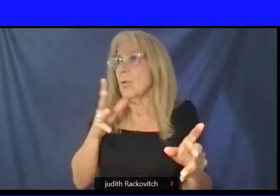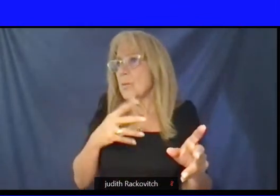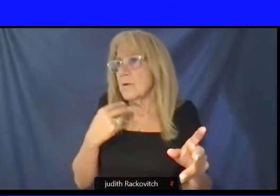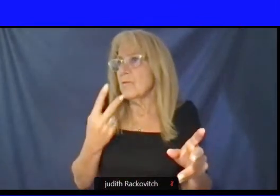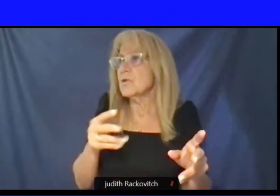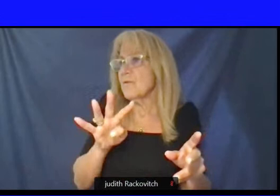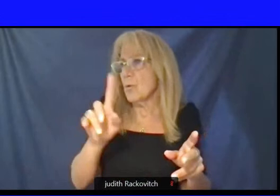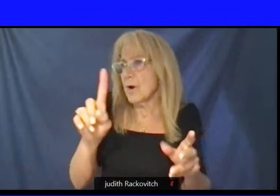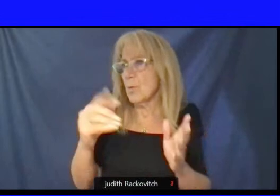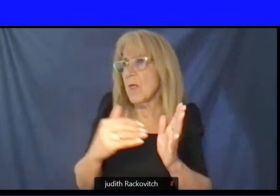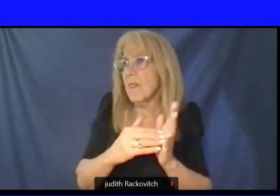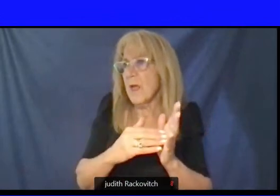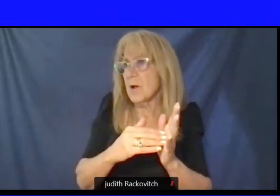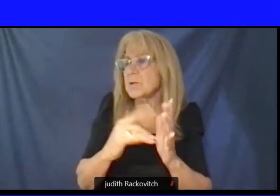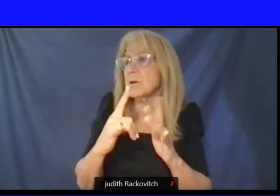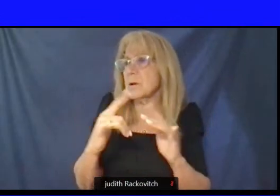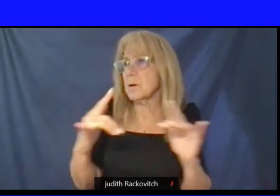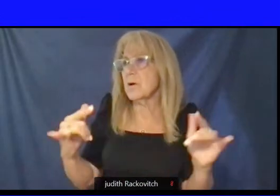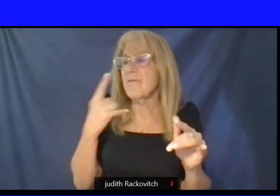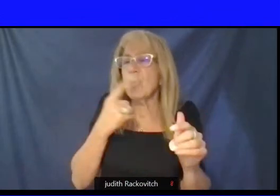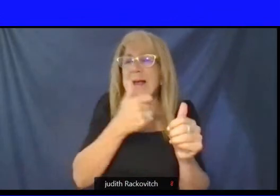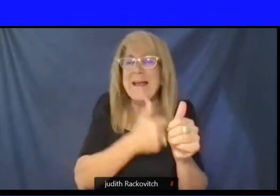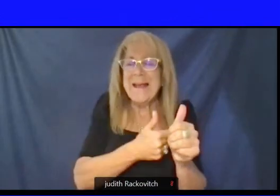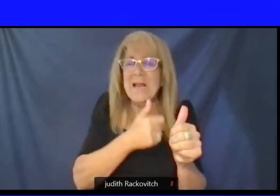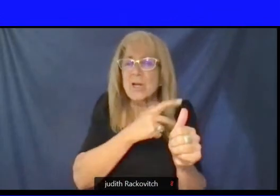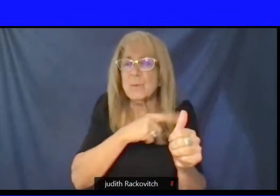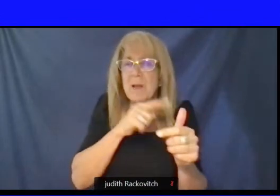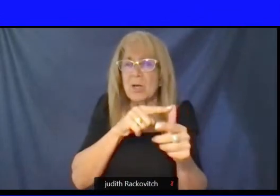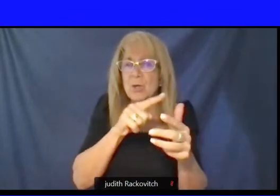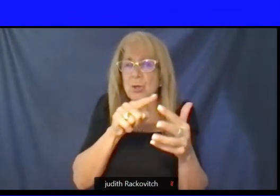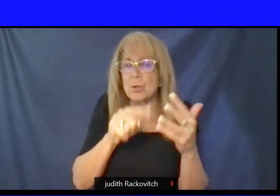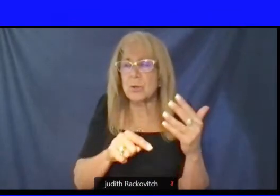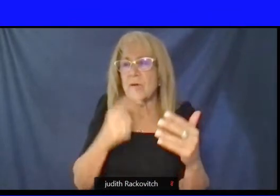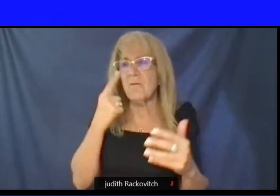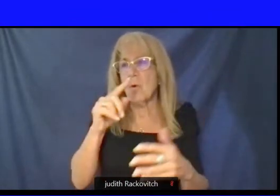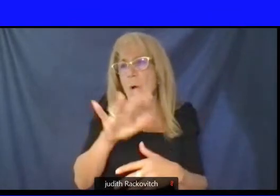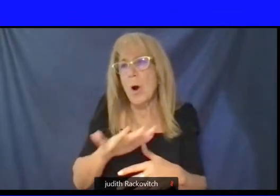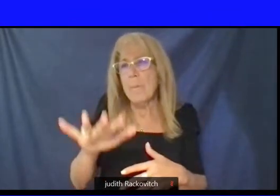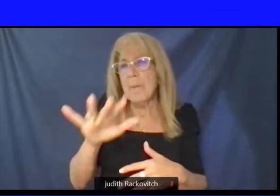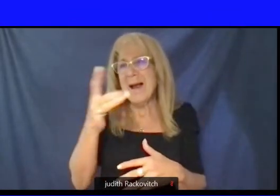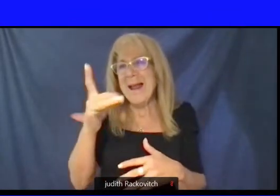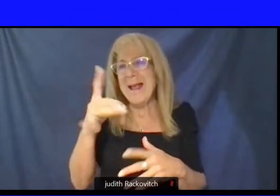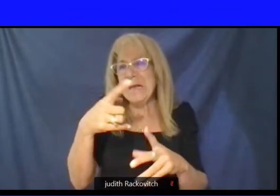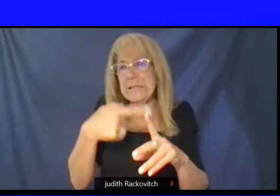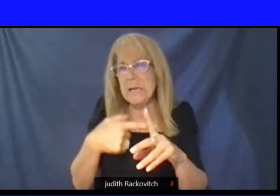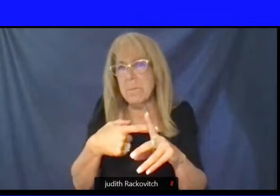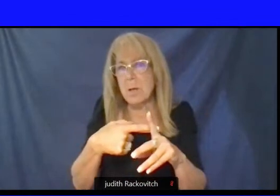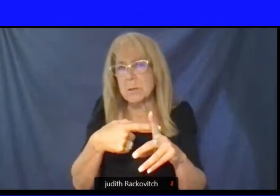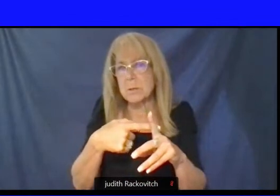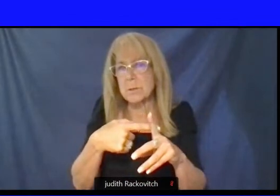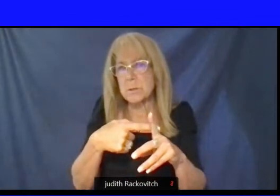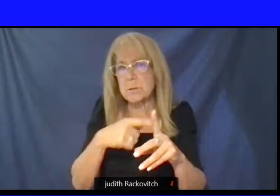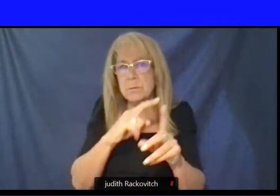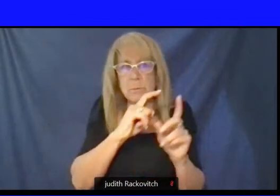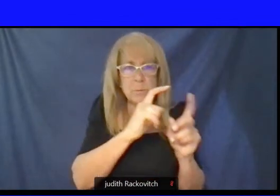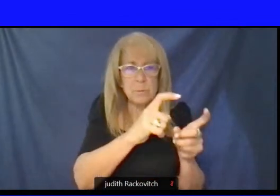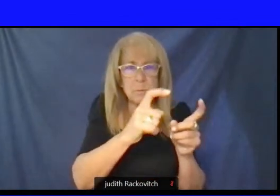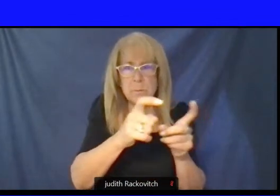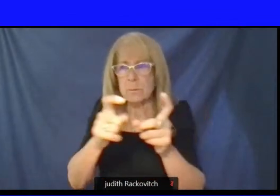is important. So I'm done. It is expensive, yes. But okay, I'll happy follow up with you. Sure.